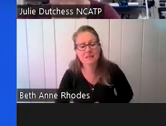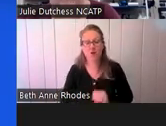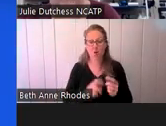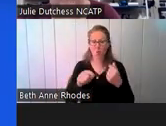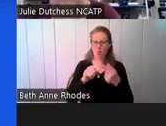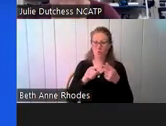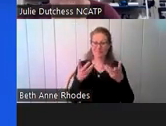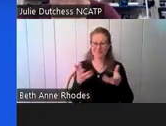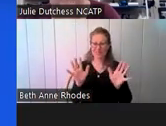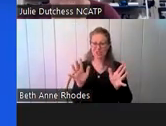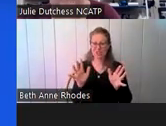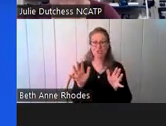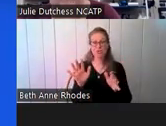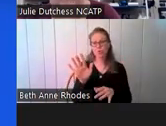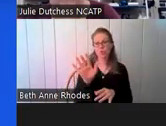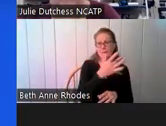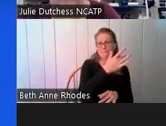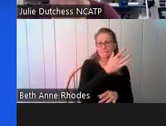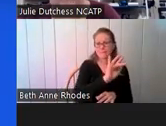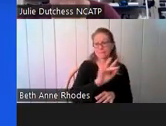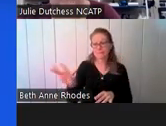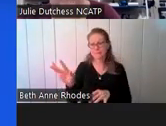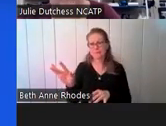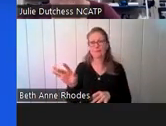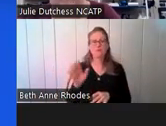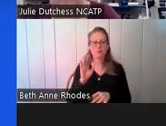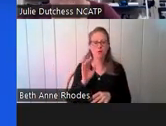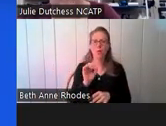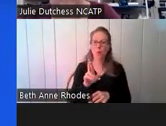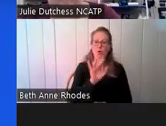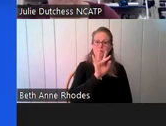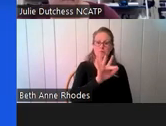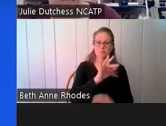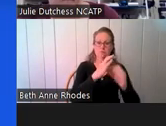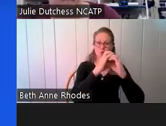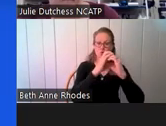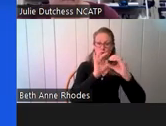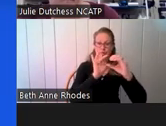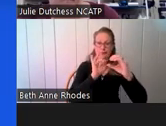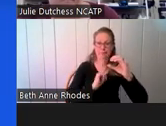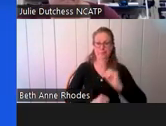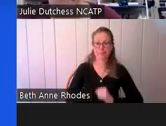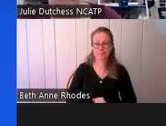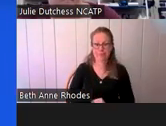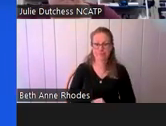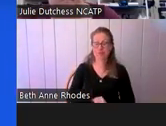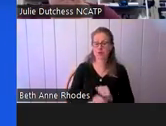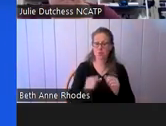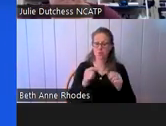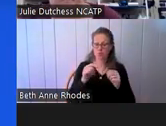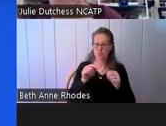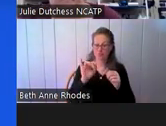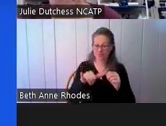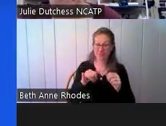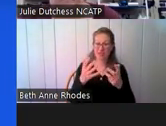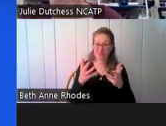When you're done with a task, just swipe left to right or tap the checkbox. Every completed task will automatically move to the bottom of